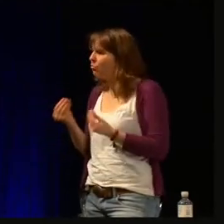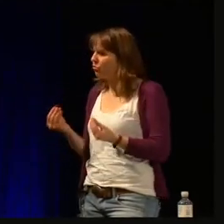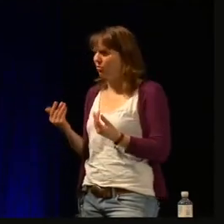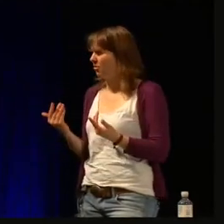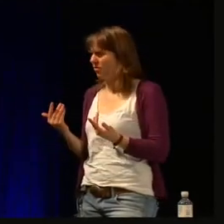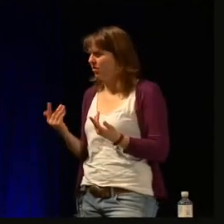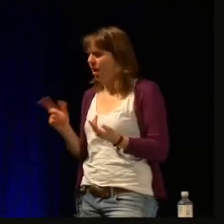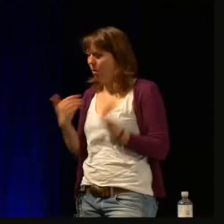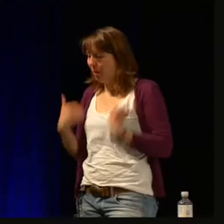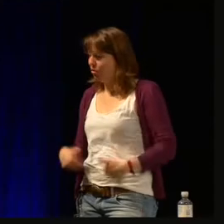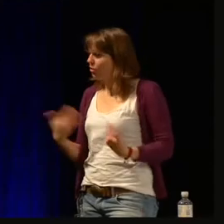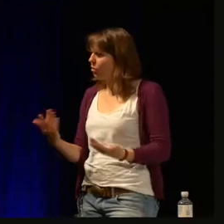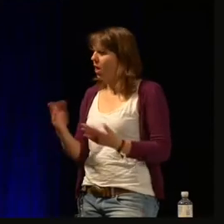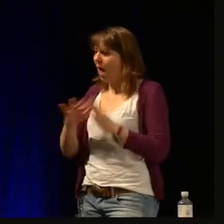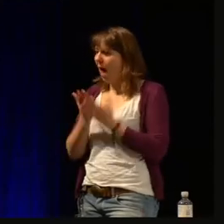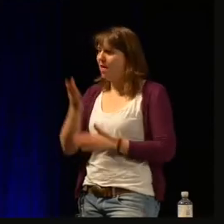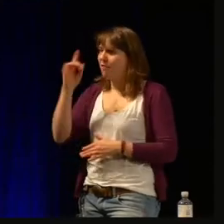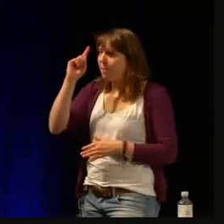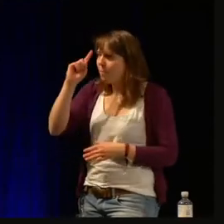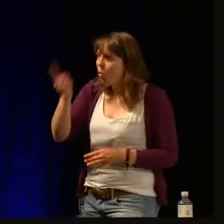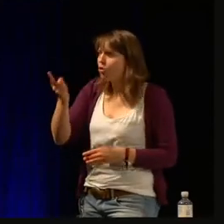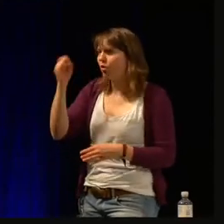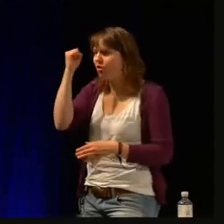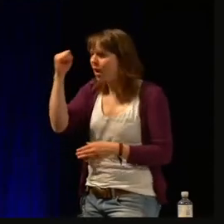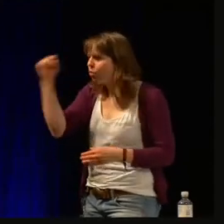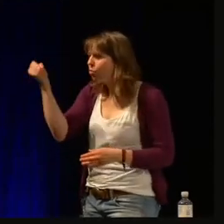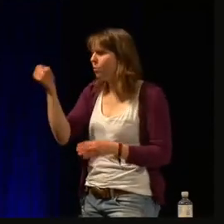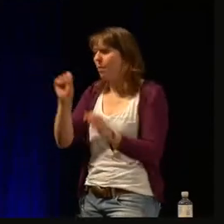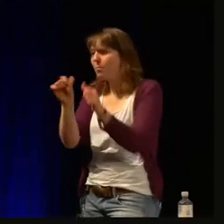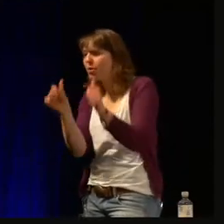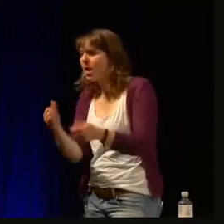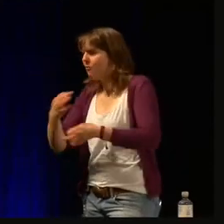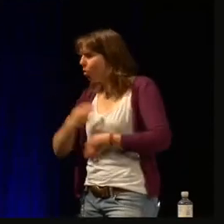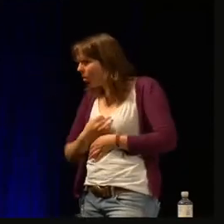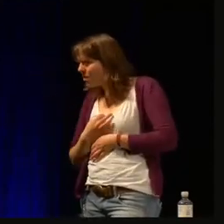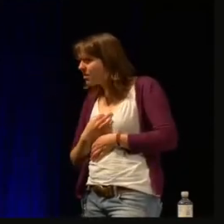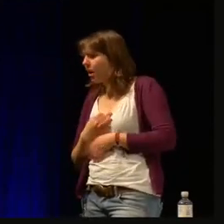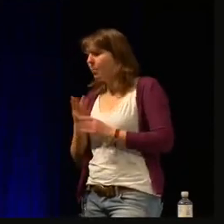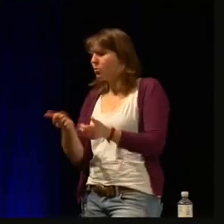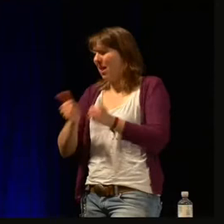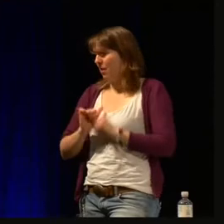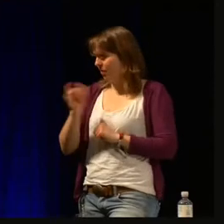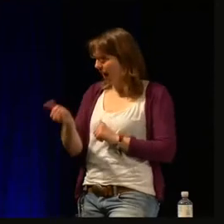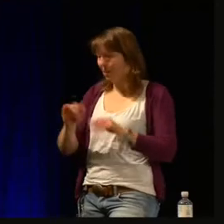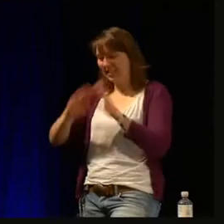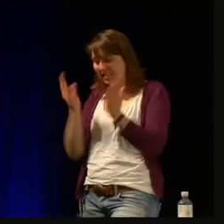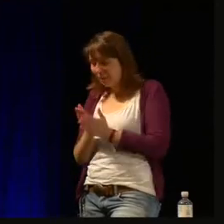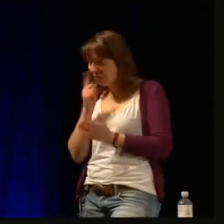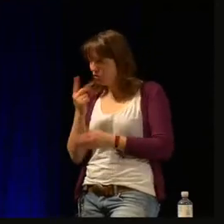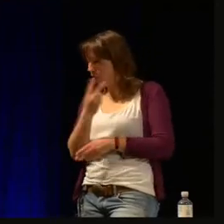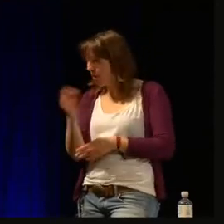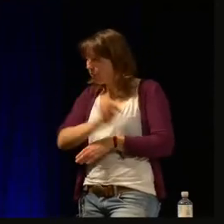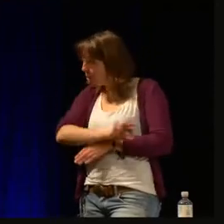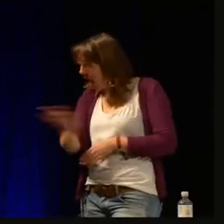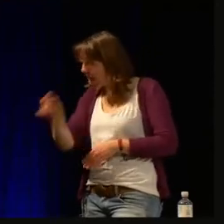And I feel like for us as human beings, all the assumptions we make, all the stereotypes that exist,